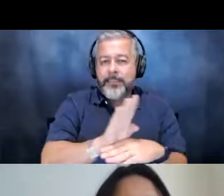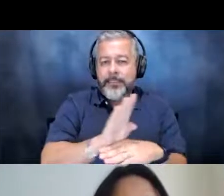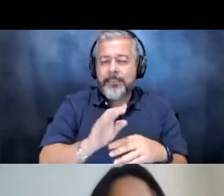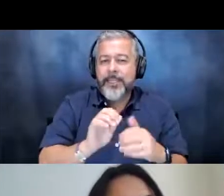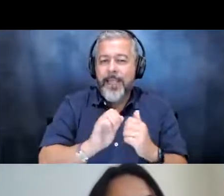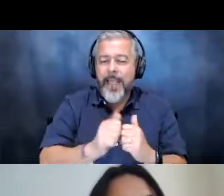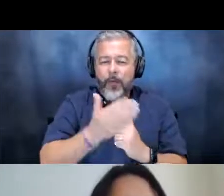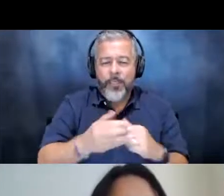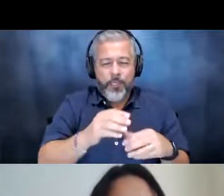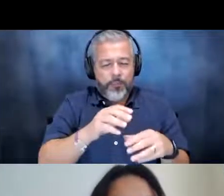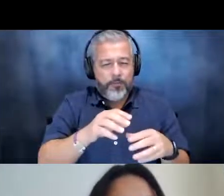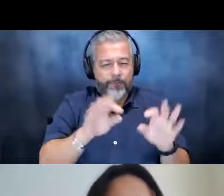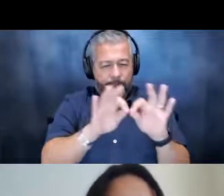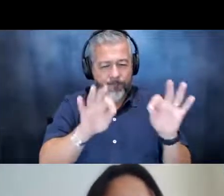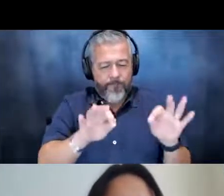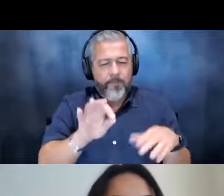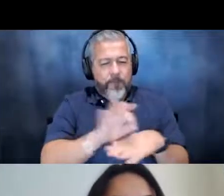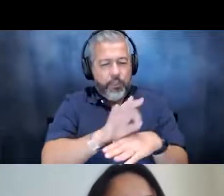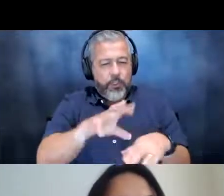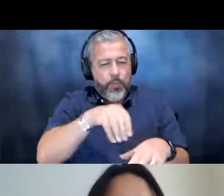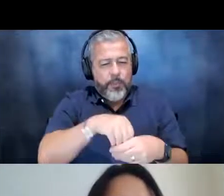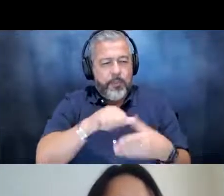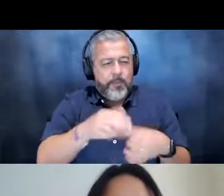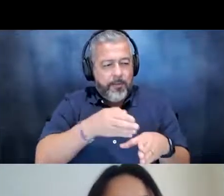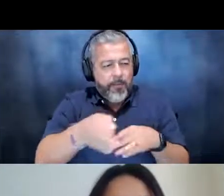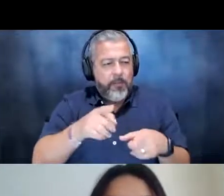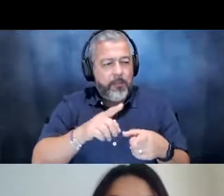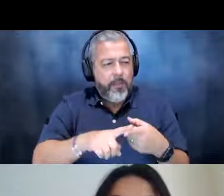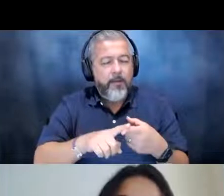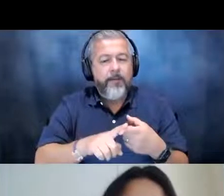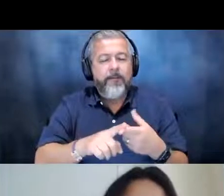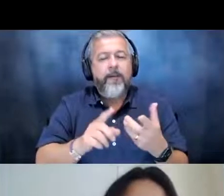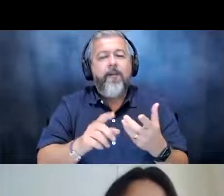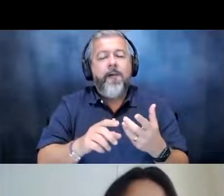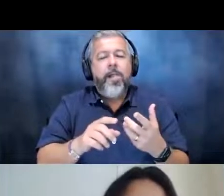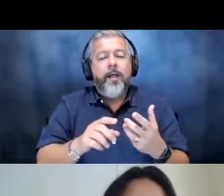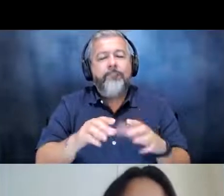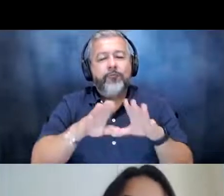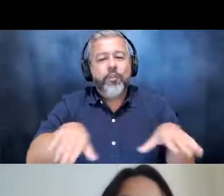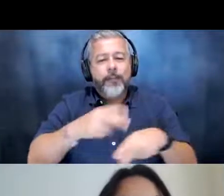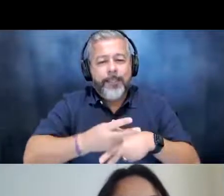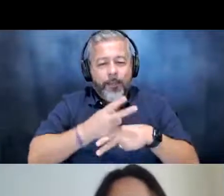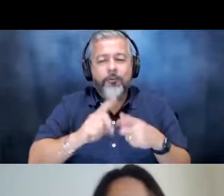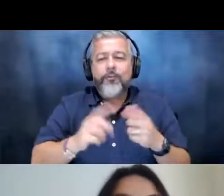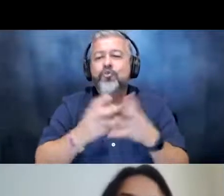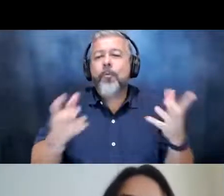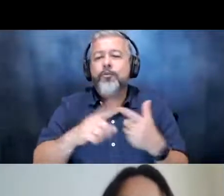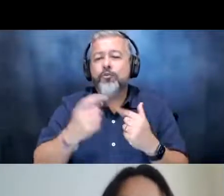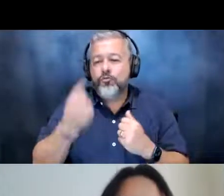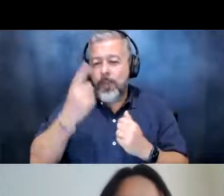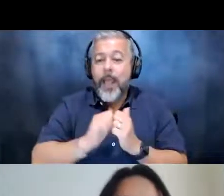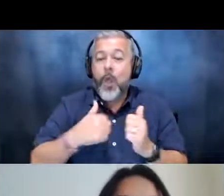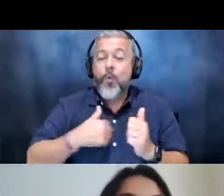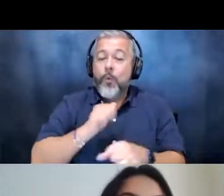things work within this field, within childcare? And there's so much to understand. So the ways that we will work with